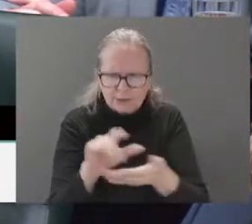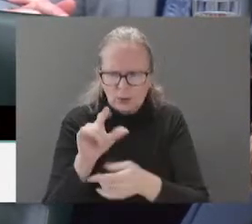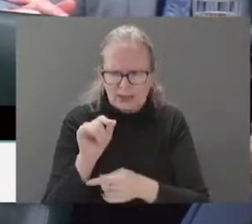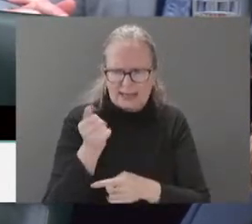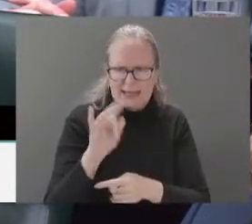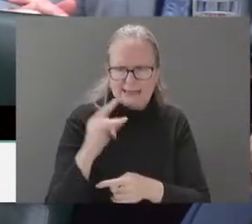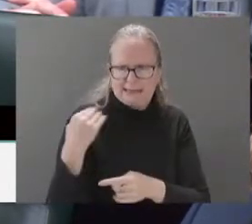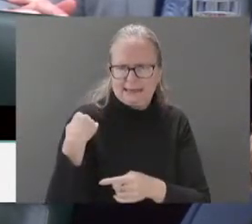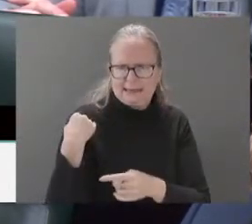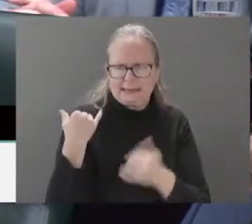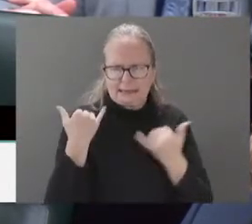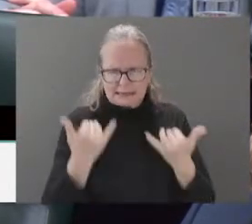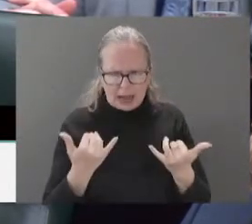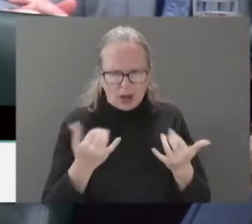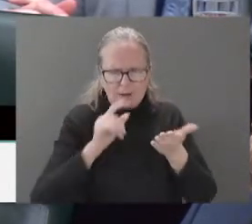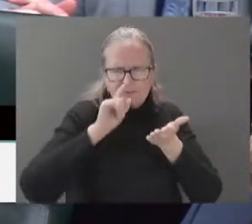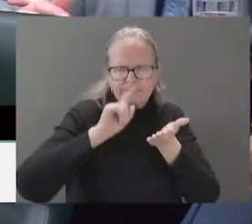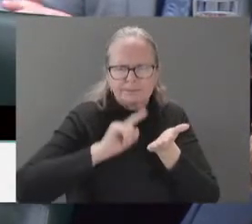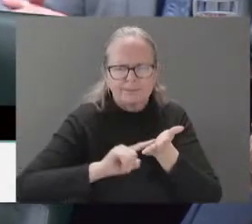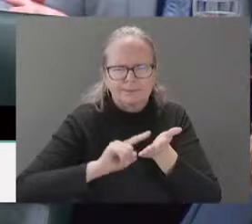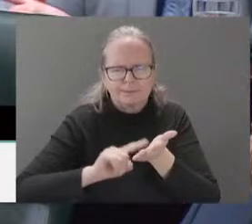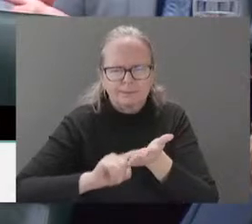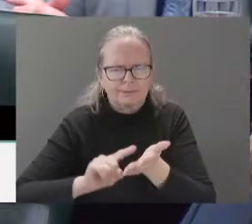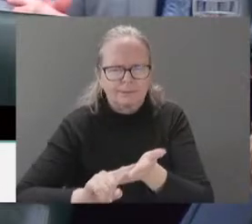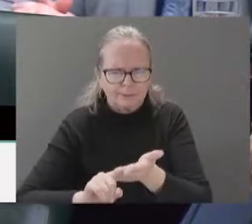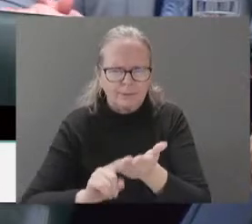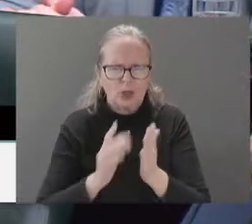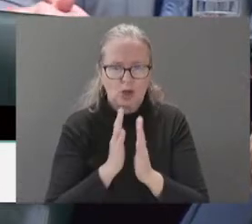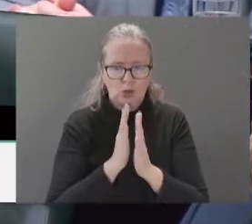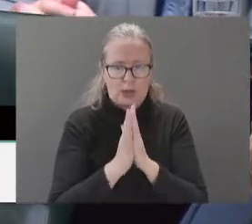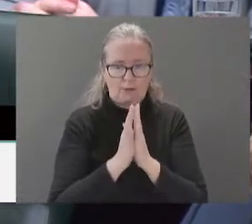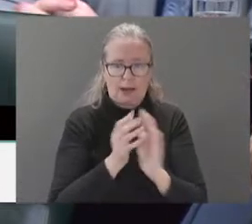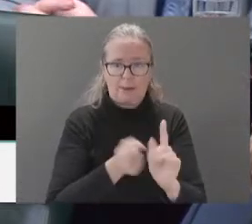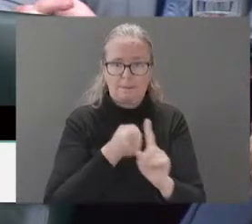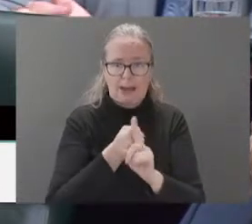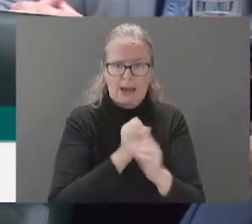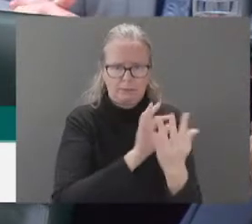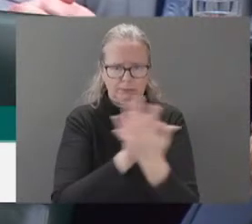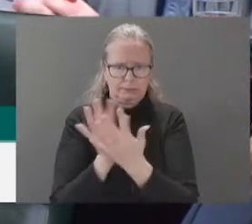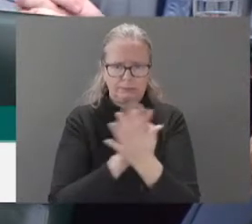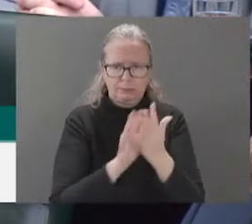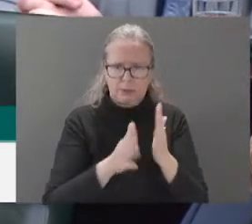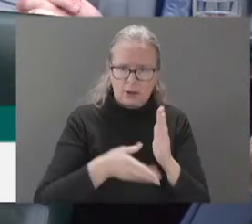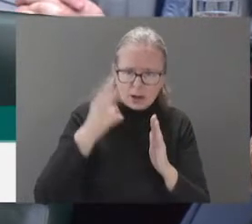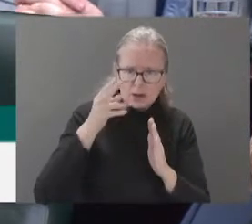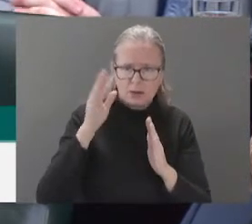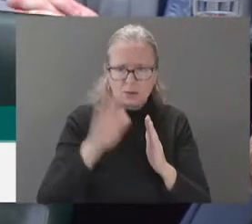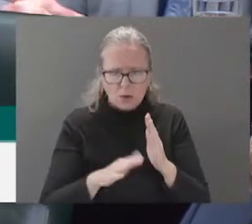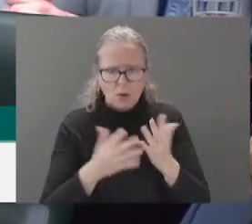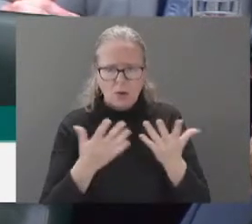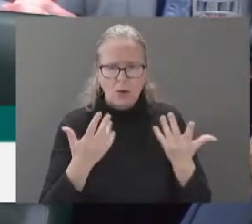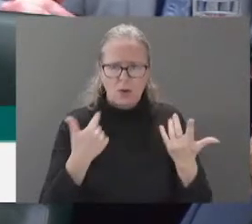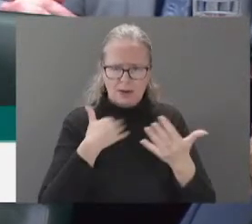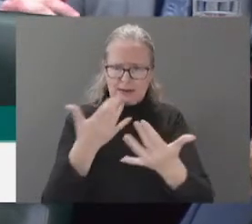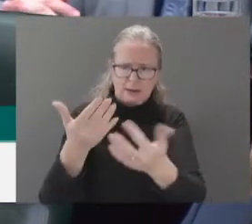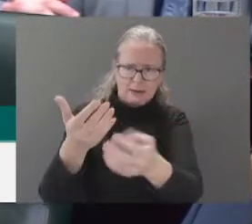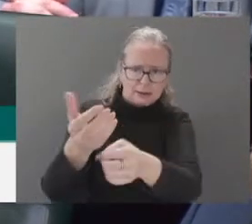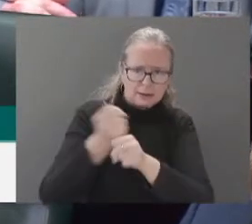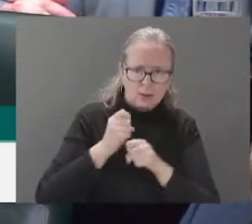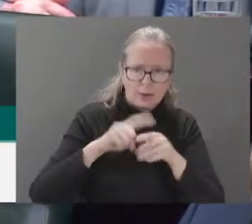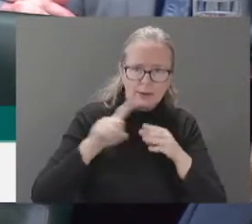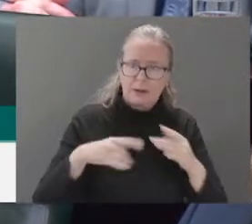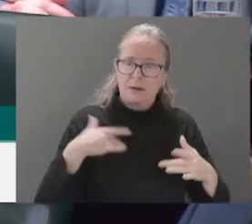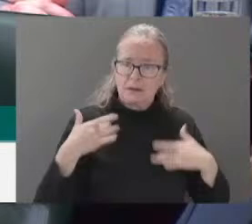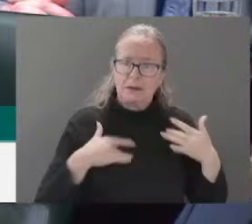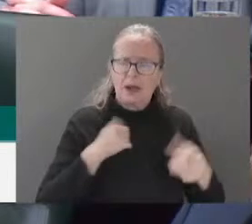Glenmore Trail and we look forward to the results of that study Mr Speaker and working with cgre to advance this priority project but Mr Speaker this is just